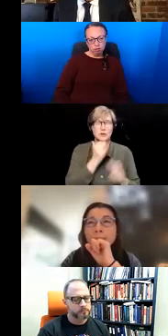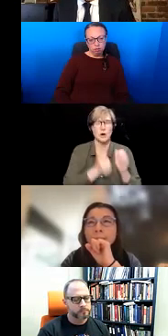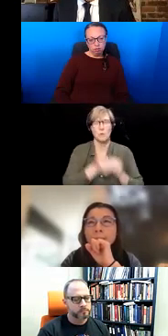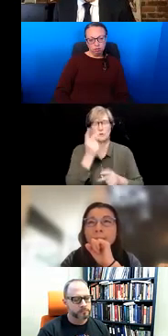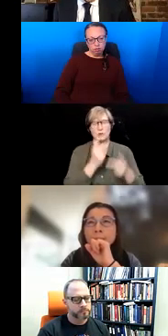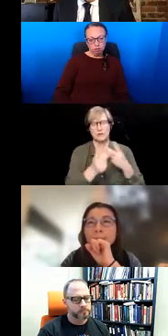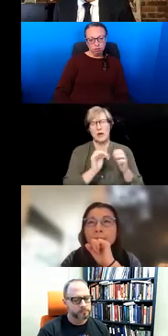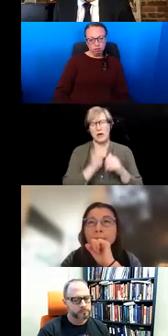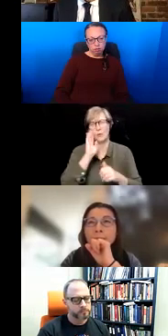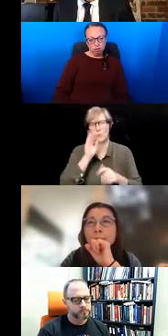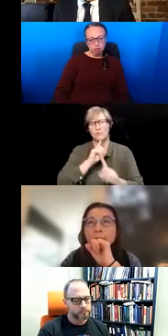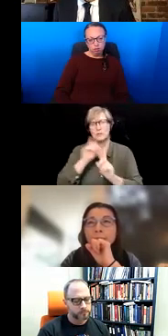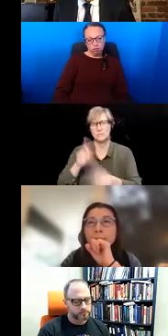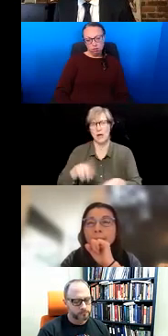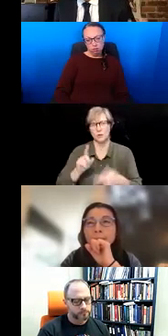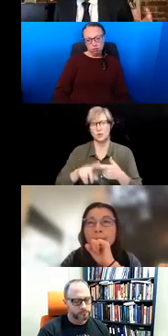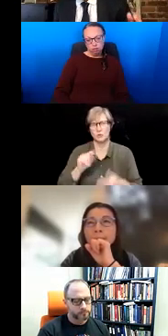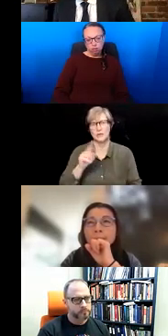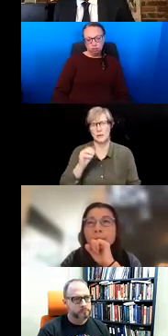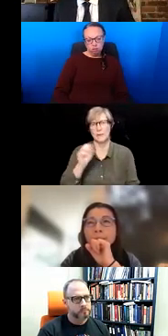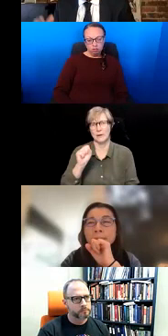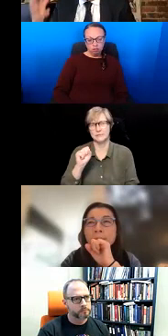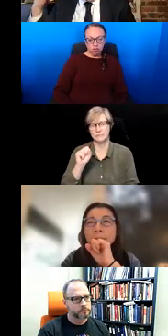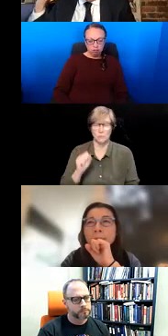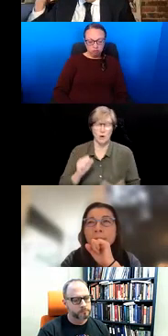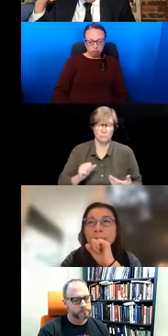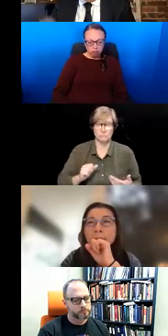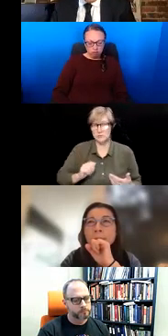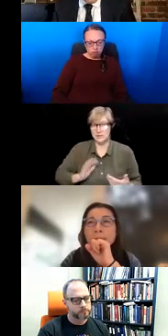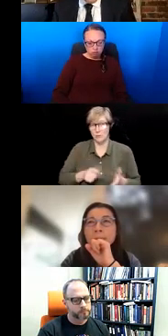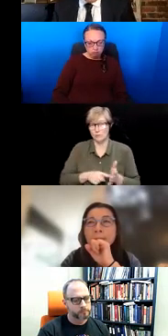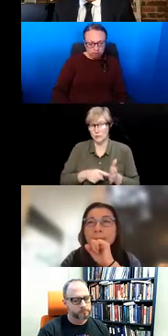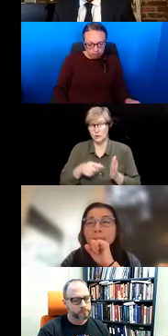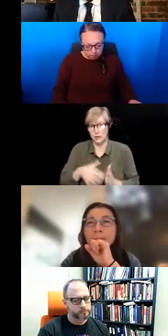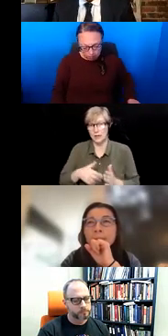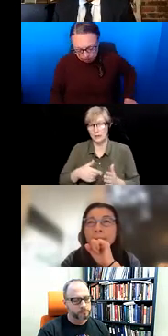they're going to respond to TMS, at least in a study where we brought them in and applied TMS